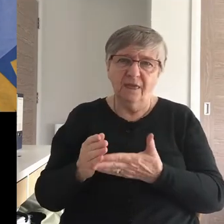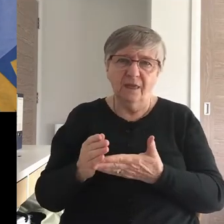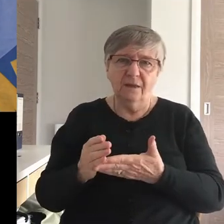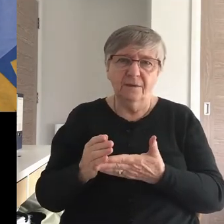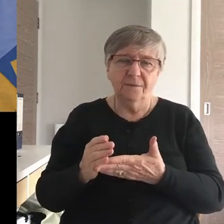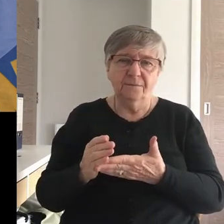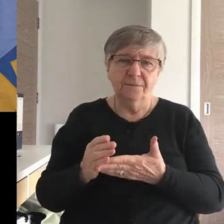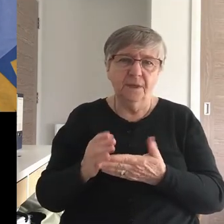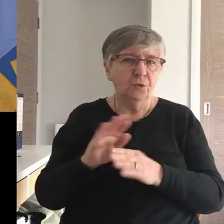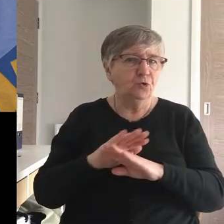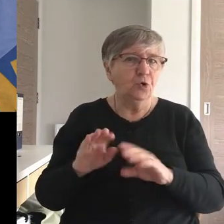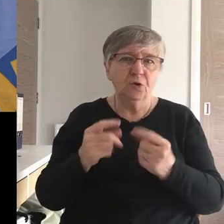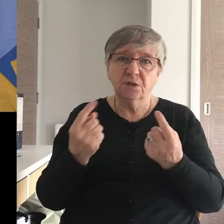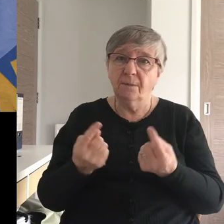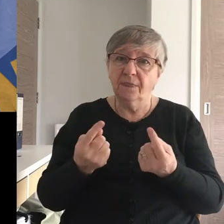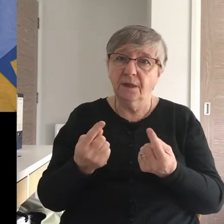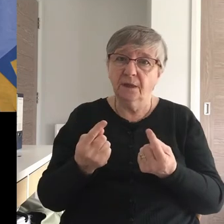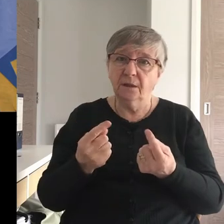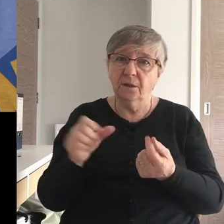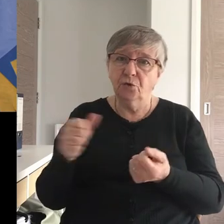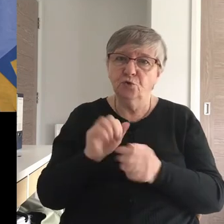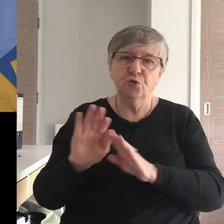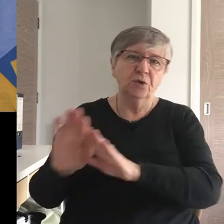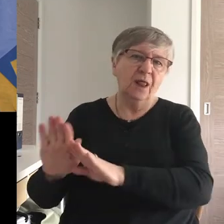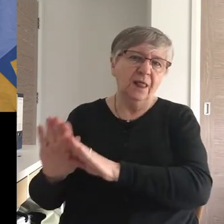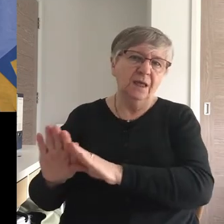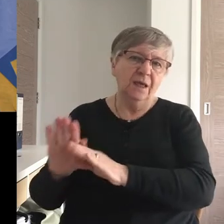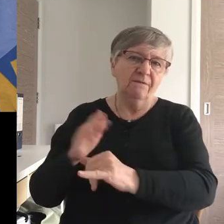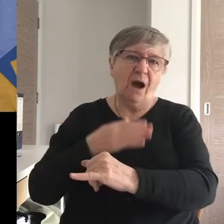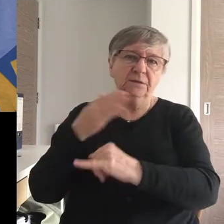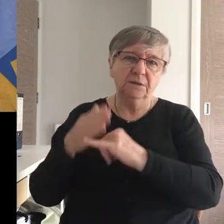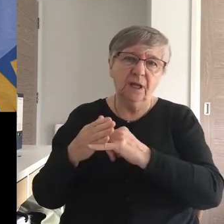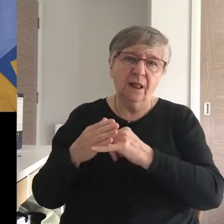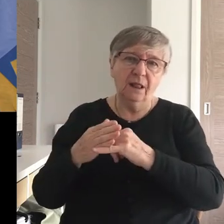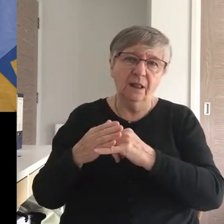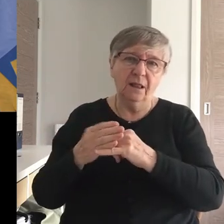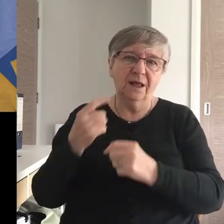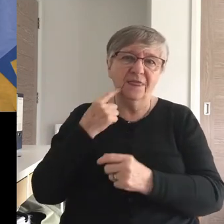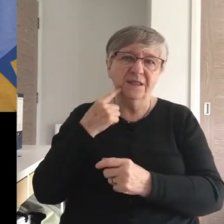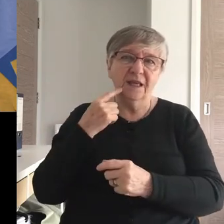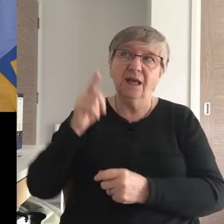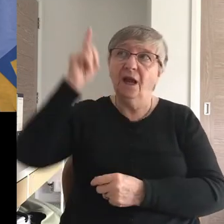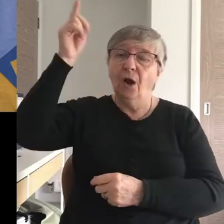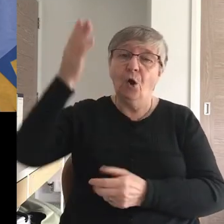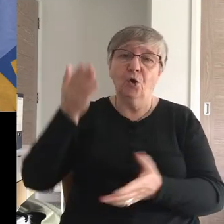is not something that you should leave until the day of judgment,